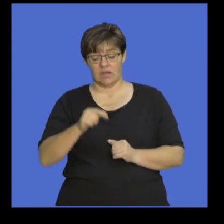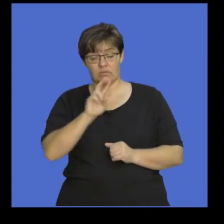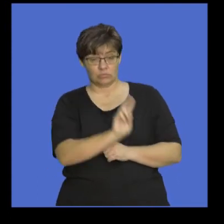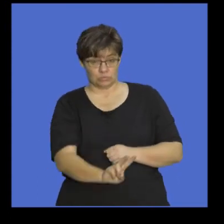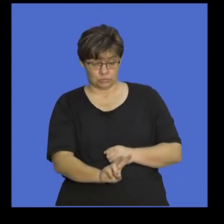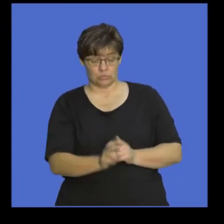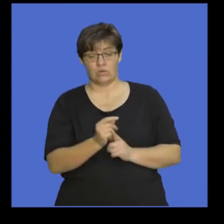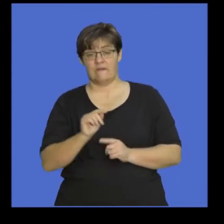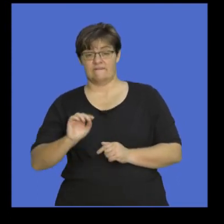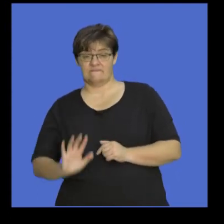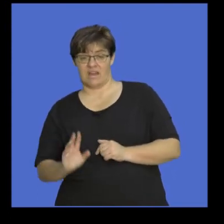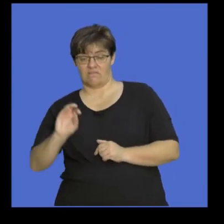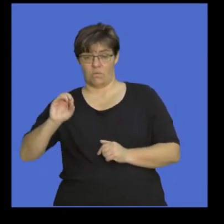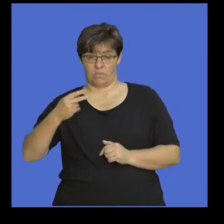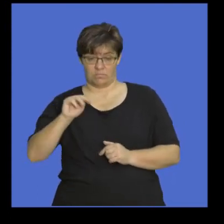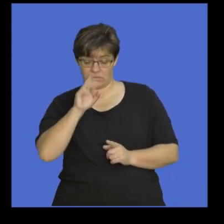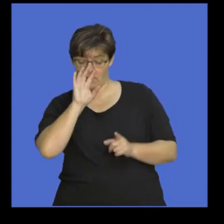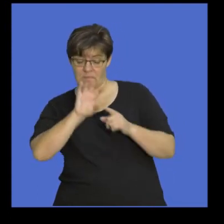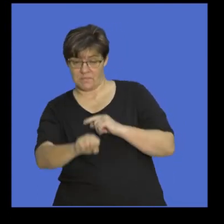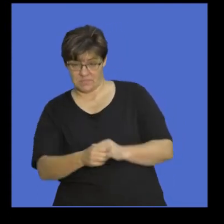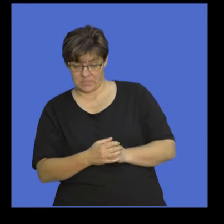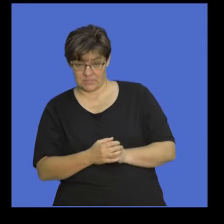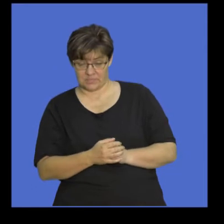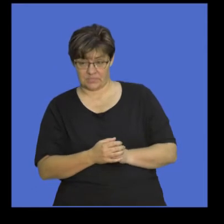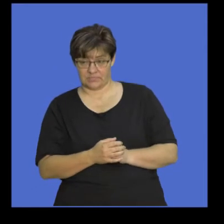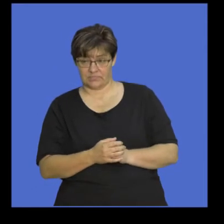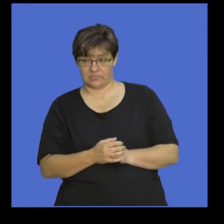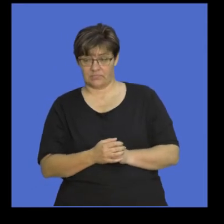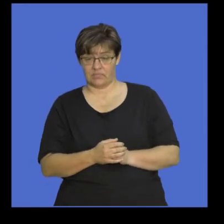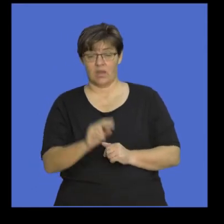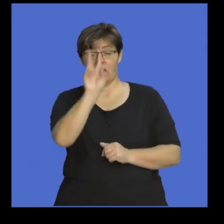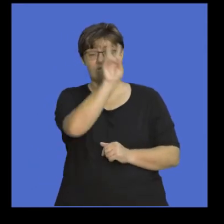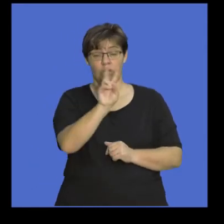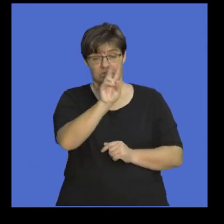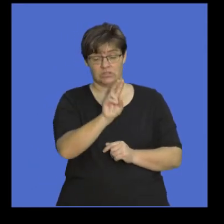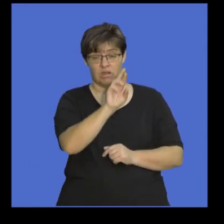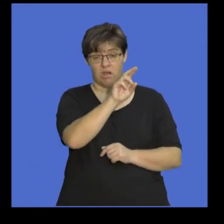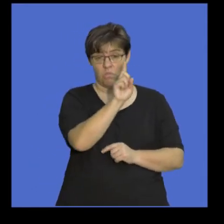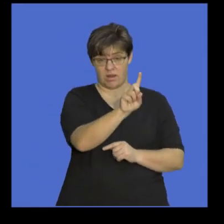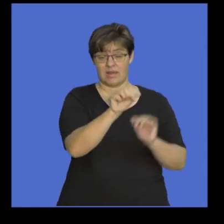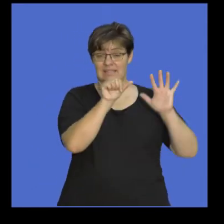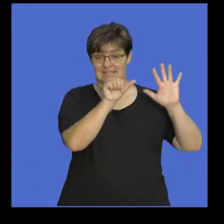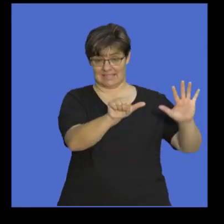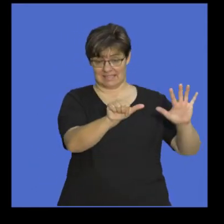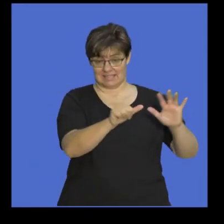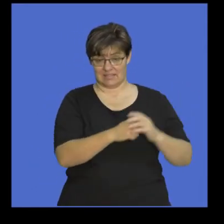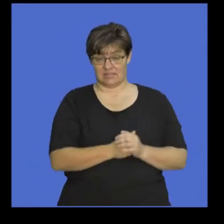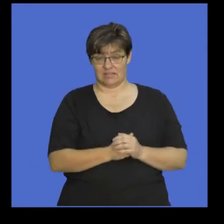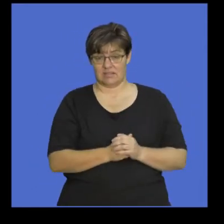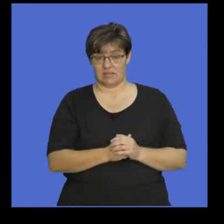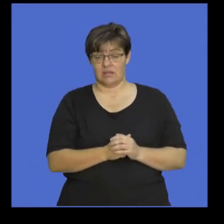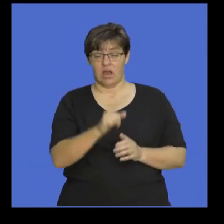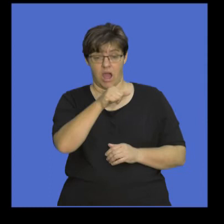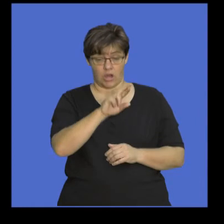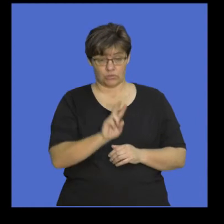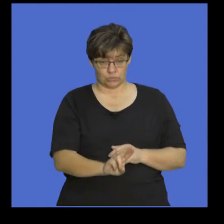R2 is 5 ohms. This is what we realized. Okay, that's the total current. Voltage across R1 is